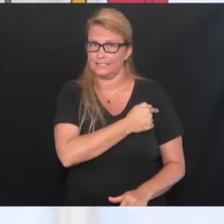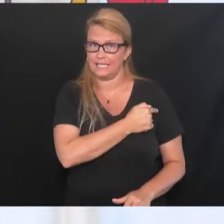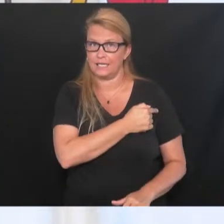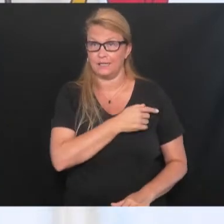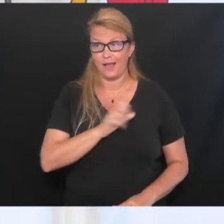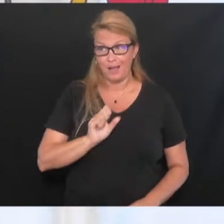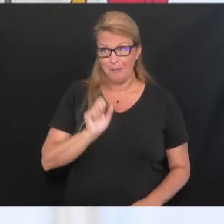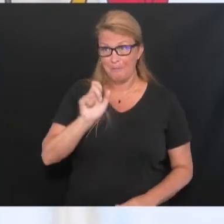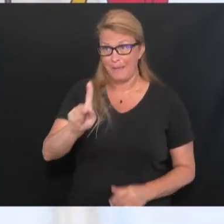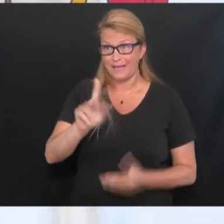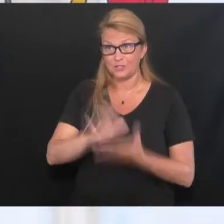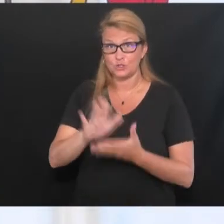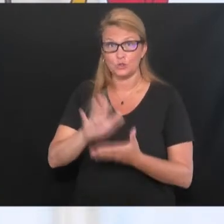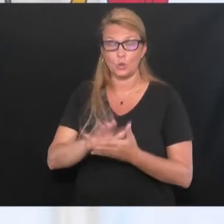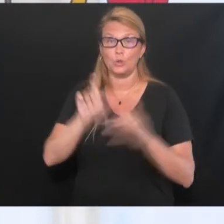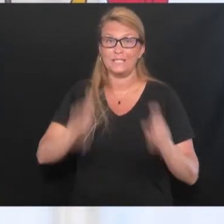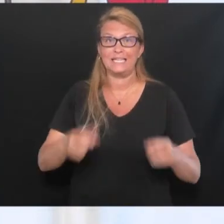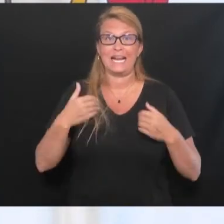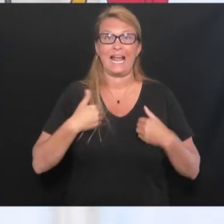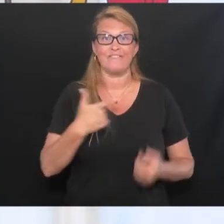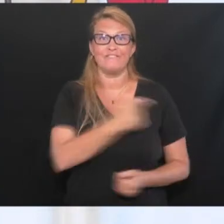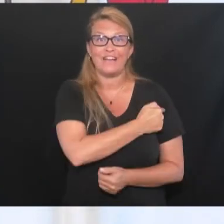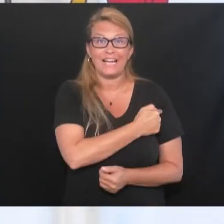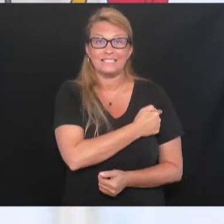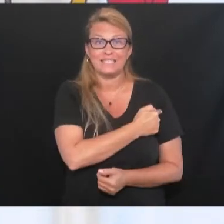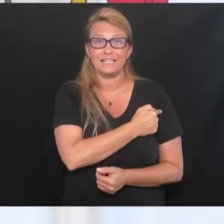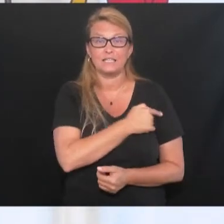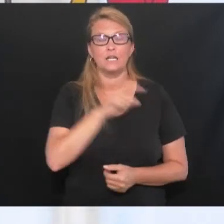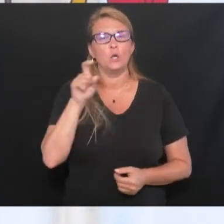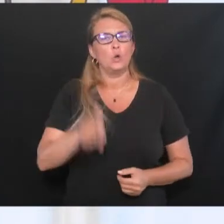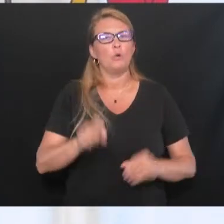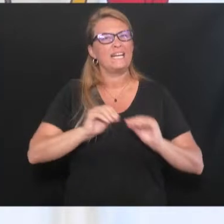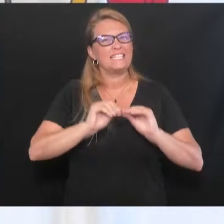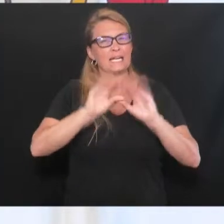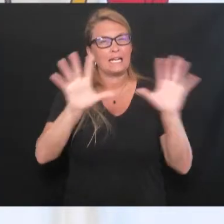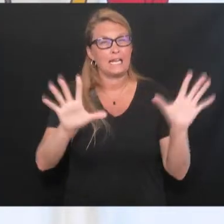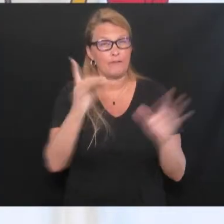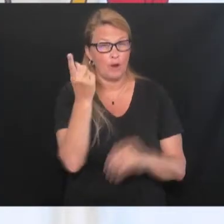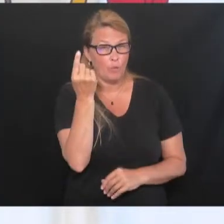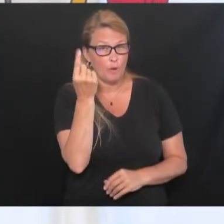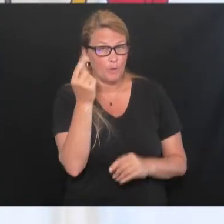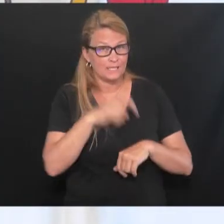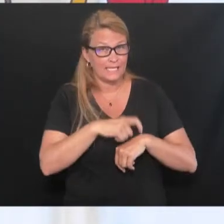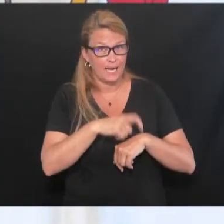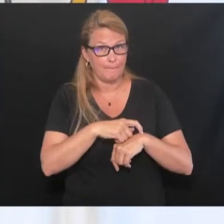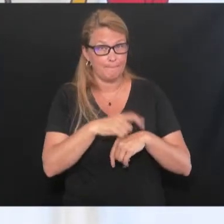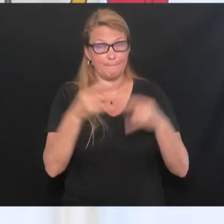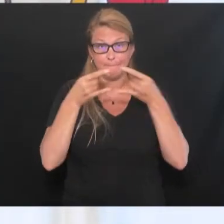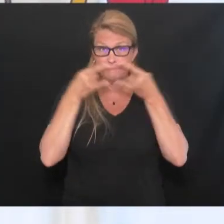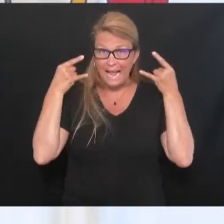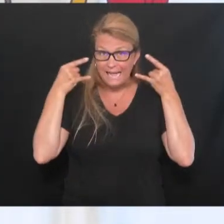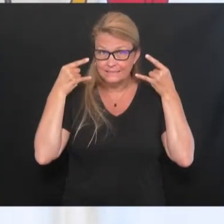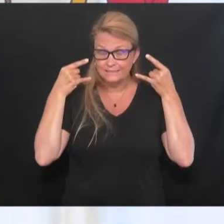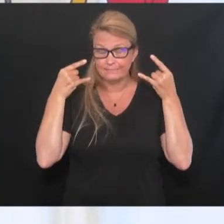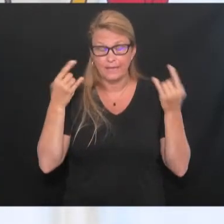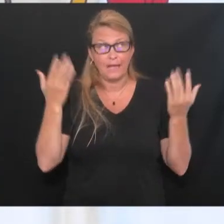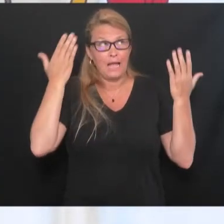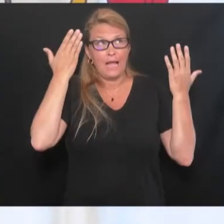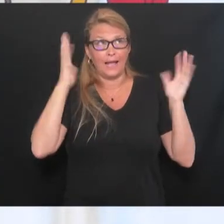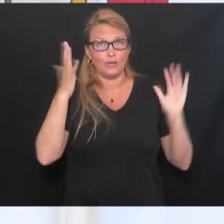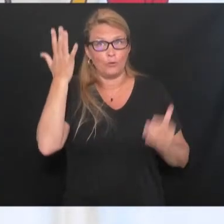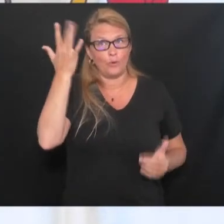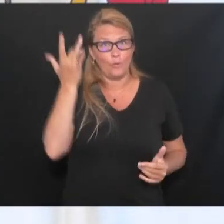school and we need to get them vaccinated. We need to clarify one more time on the mask, and I don't know why we need to